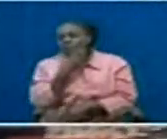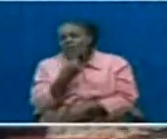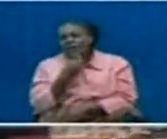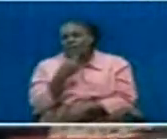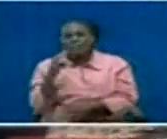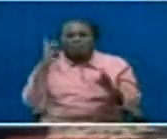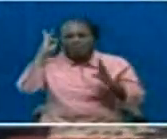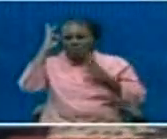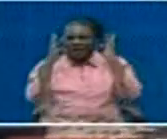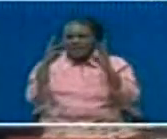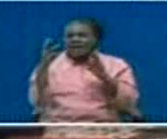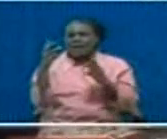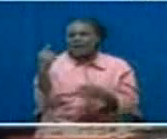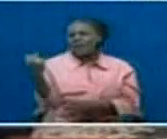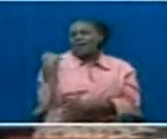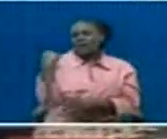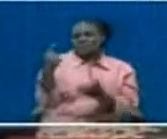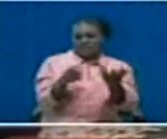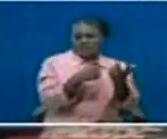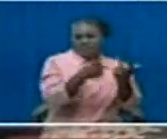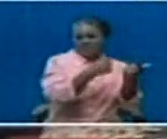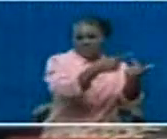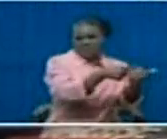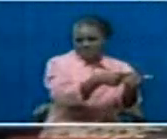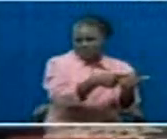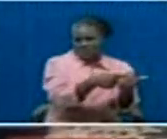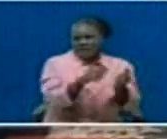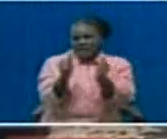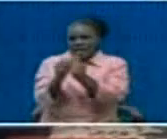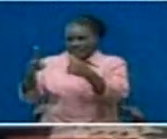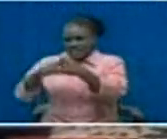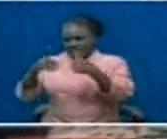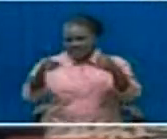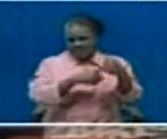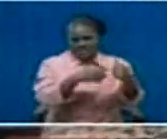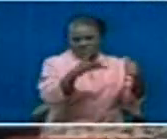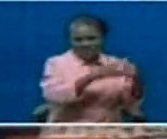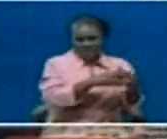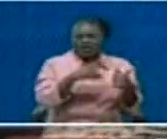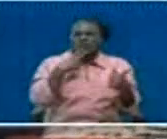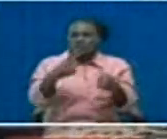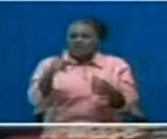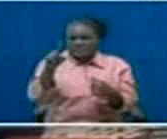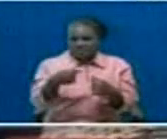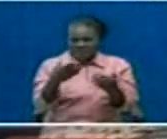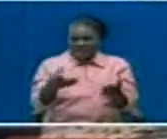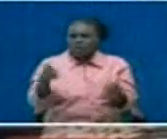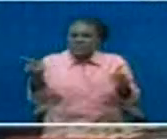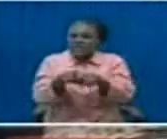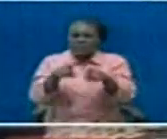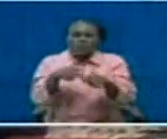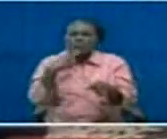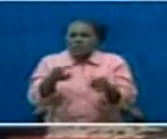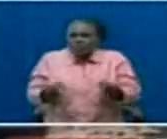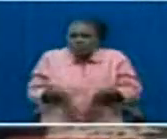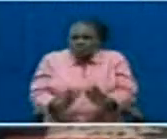I wonder is the numbers. Because like Jeff, in 1969, we were 200,000 and we are still 200. Come on. They don't